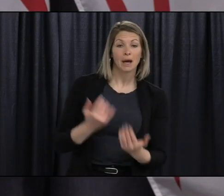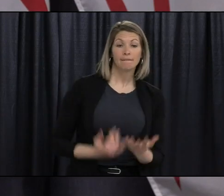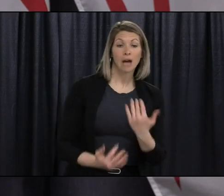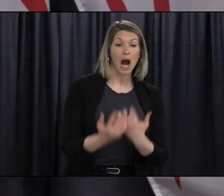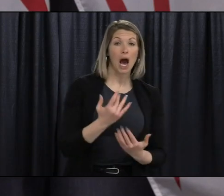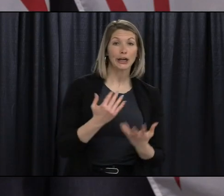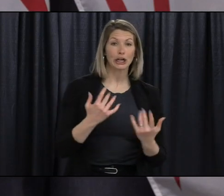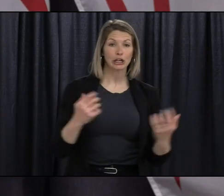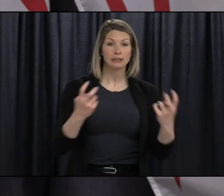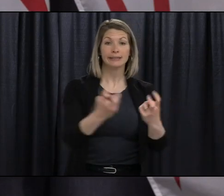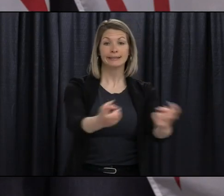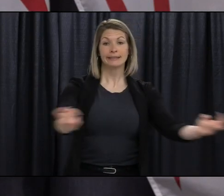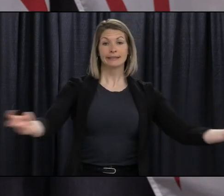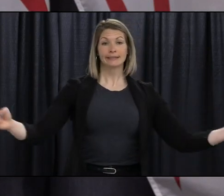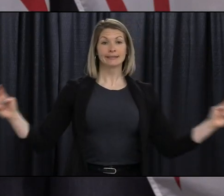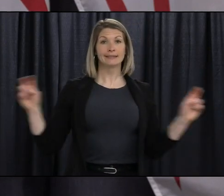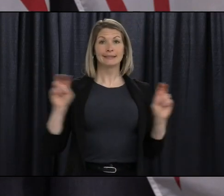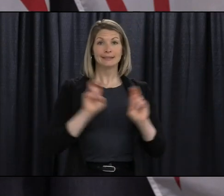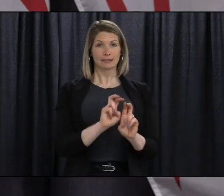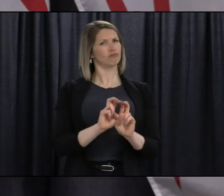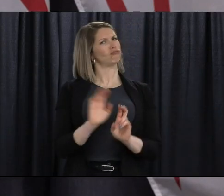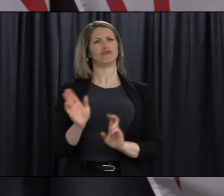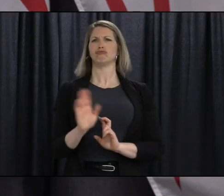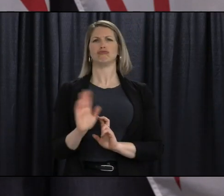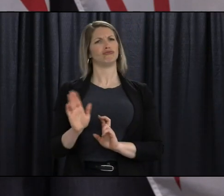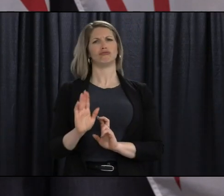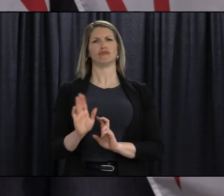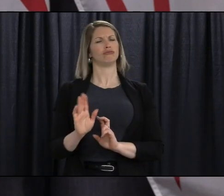Any larger gatherings we wouldn't be